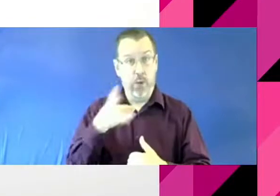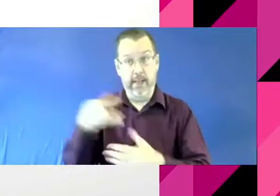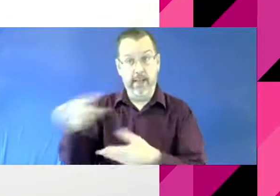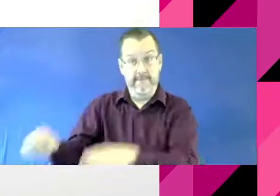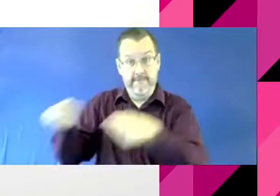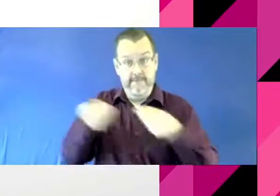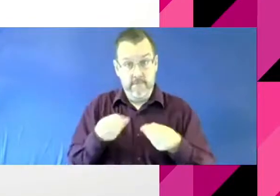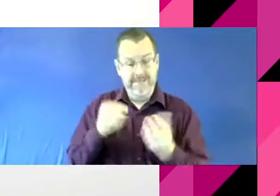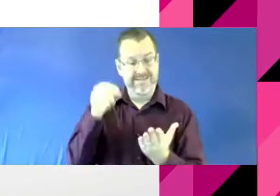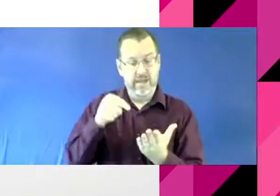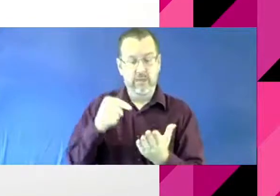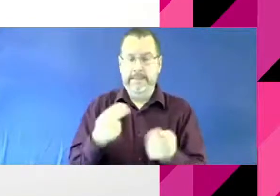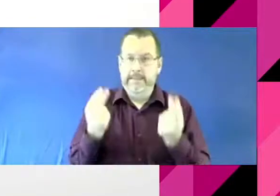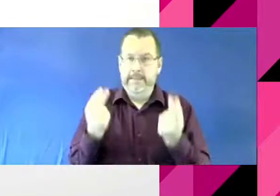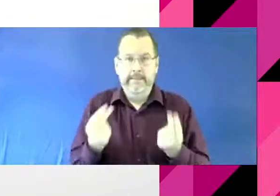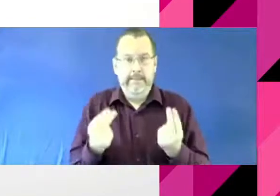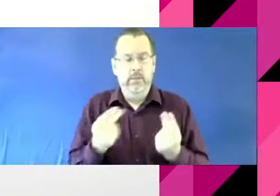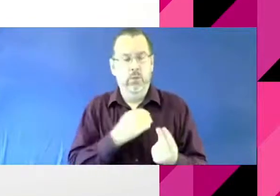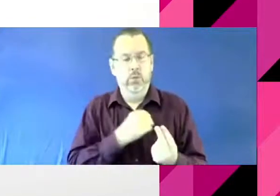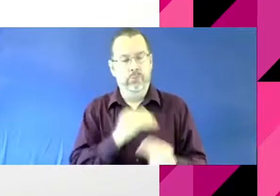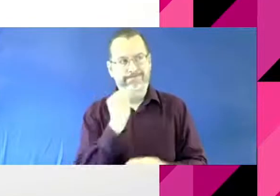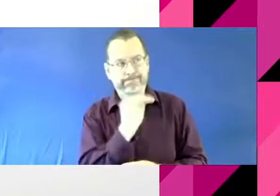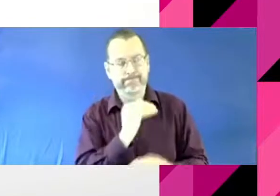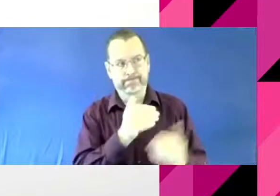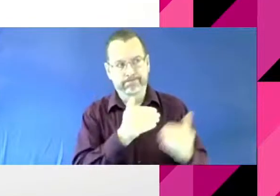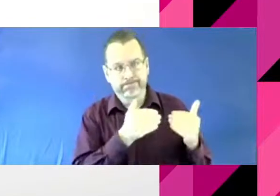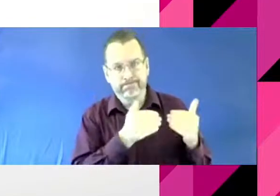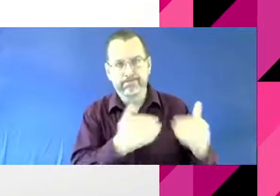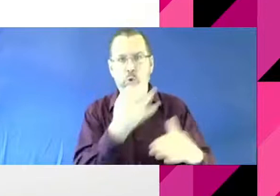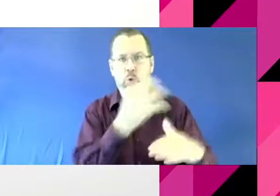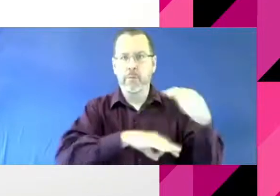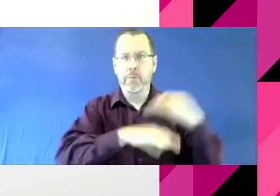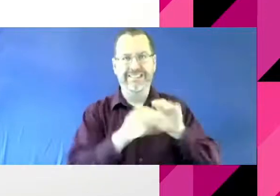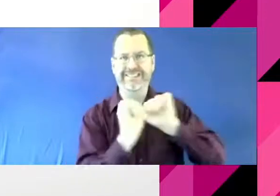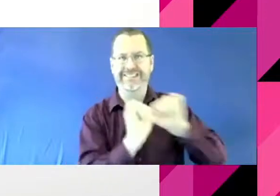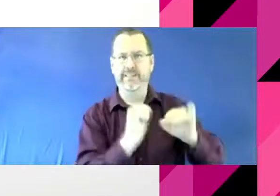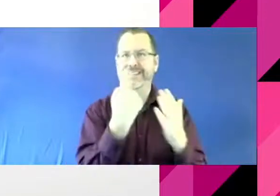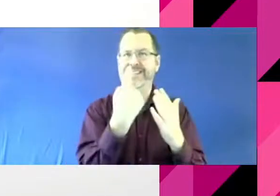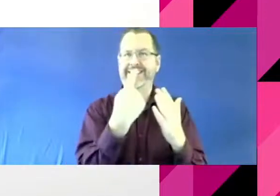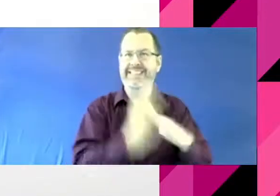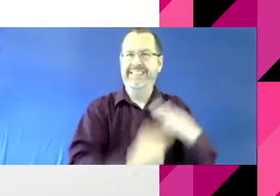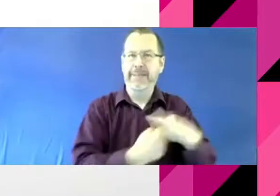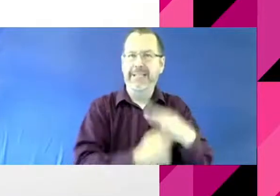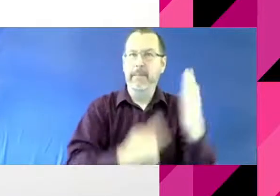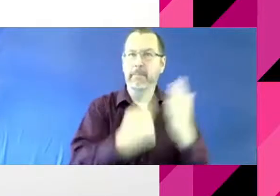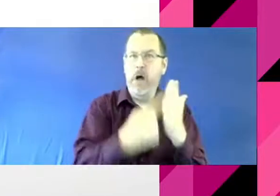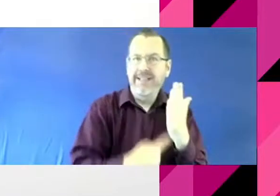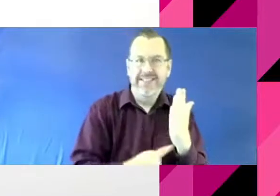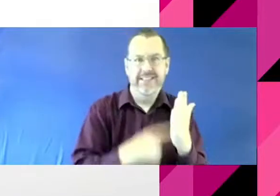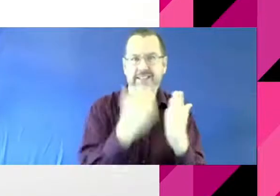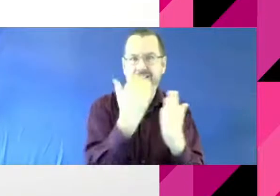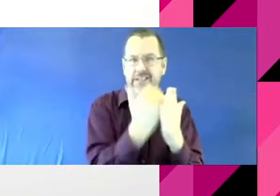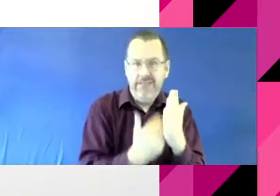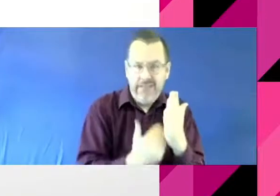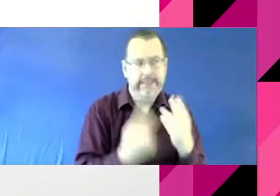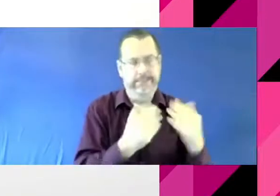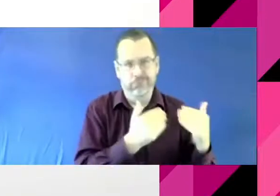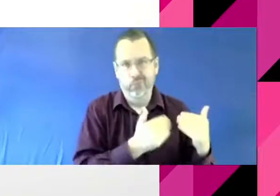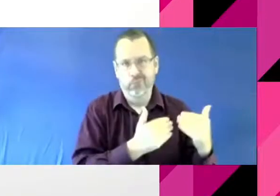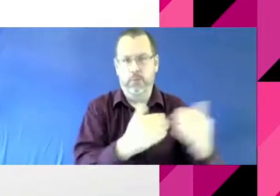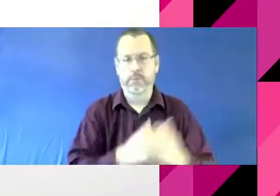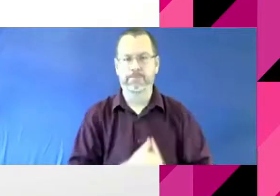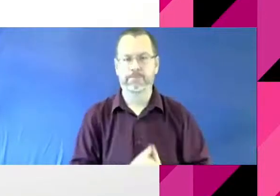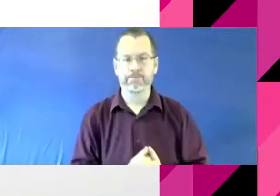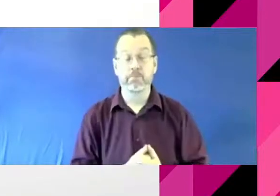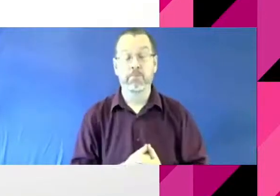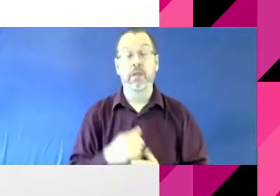be essential in moving the government's disability policy agenda forward. The implementation of the